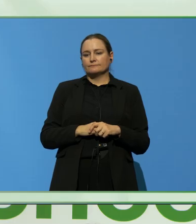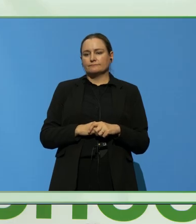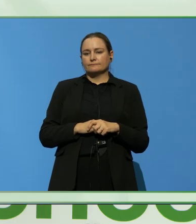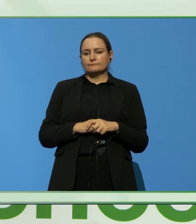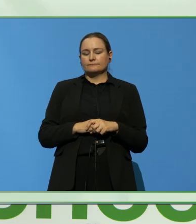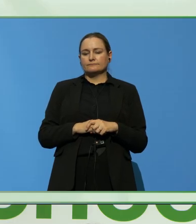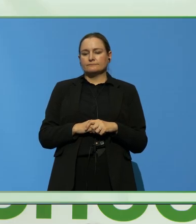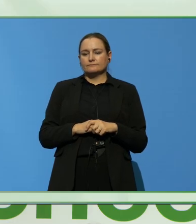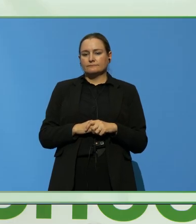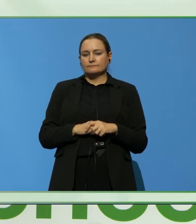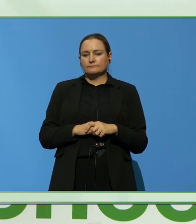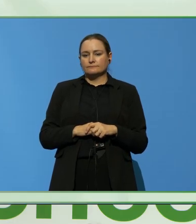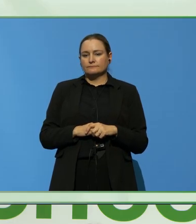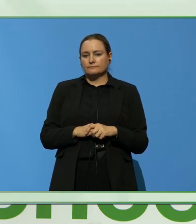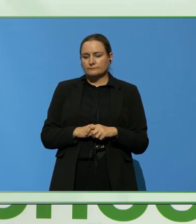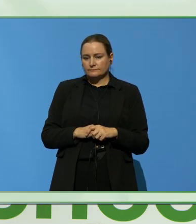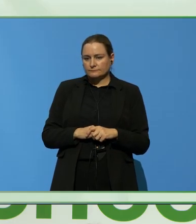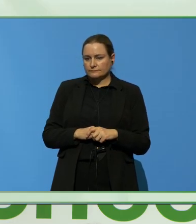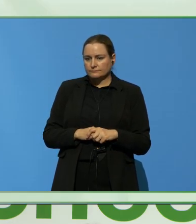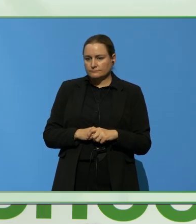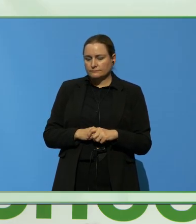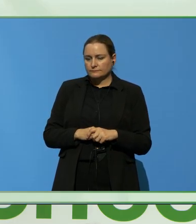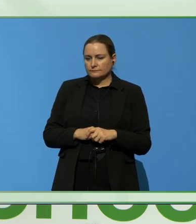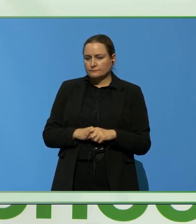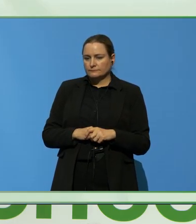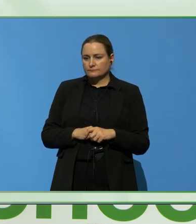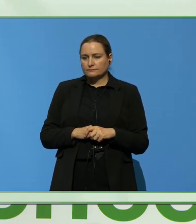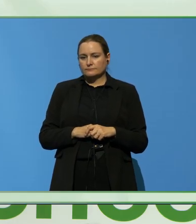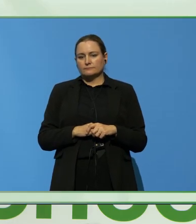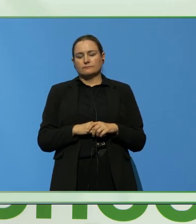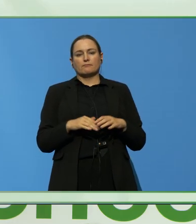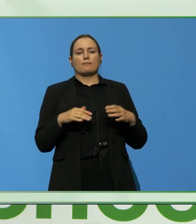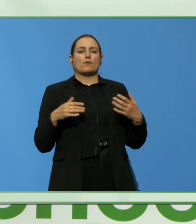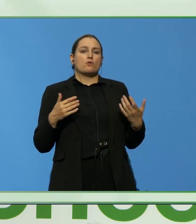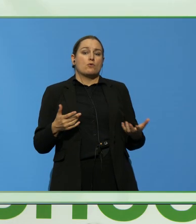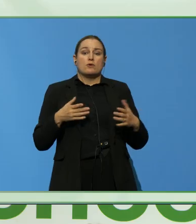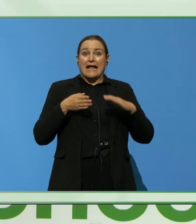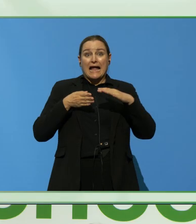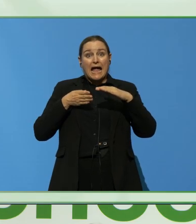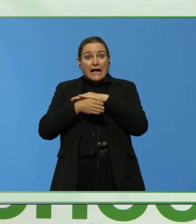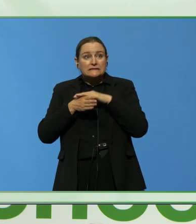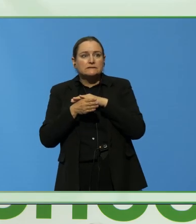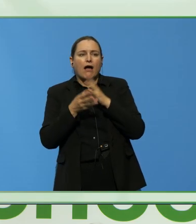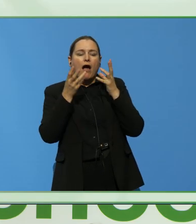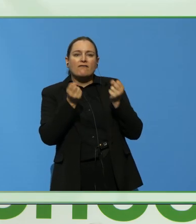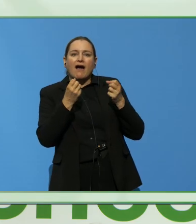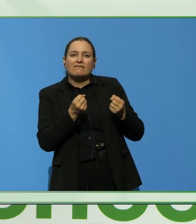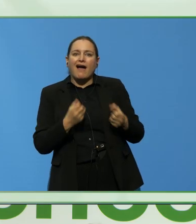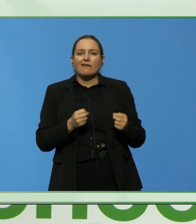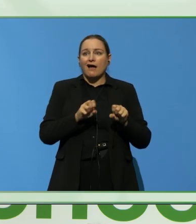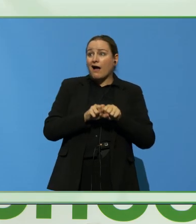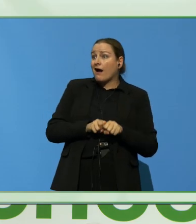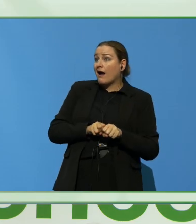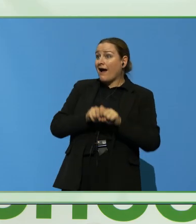accessible features are introduced in content which is published, screened, or disseminated around the